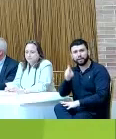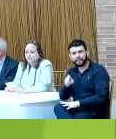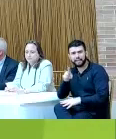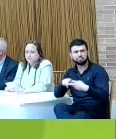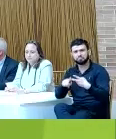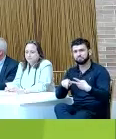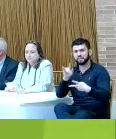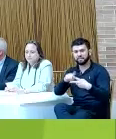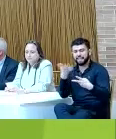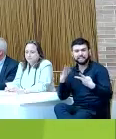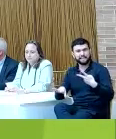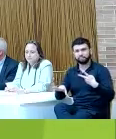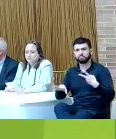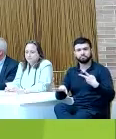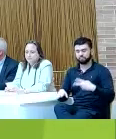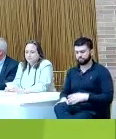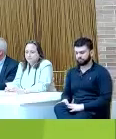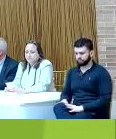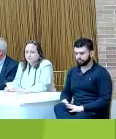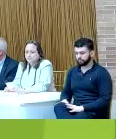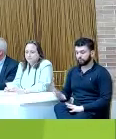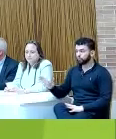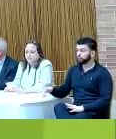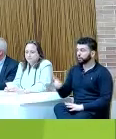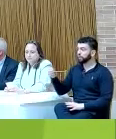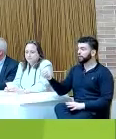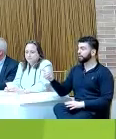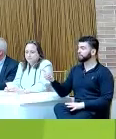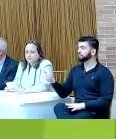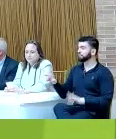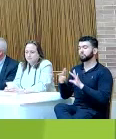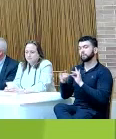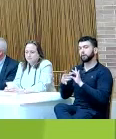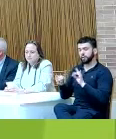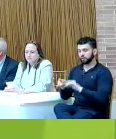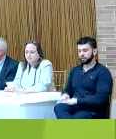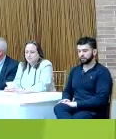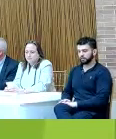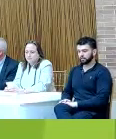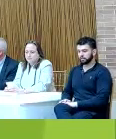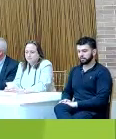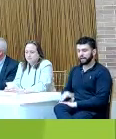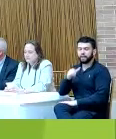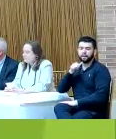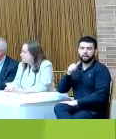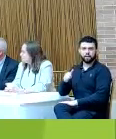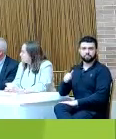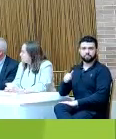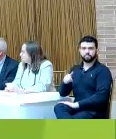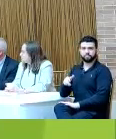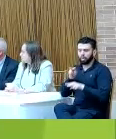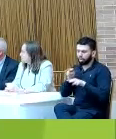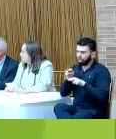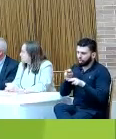sought um the other quick remark is and and not to be the language police but in this